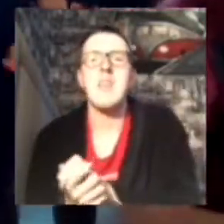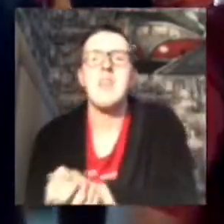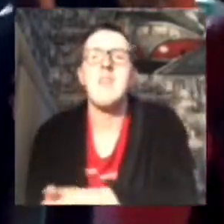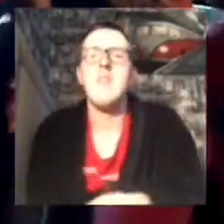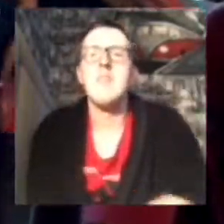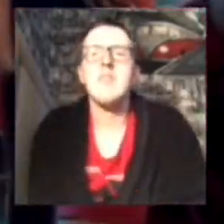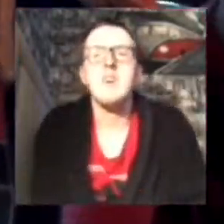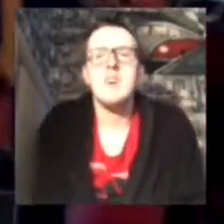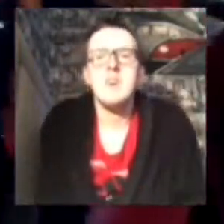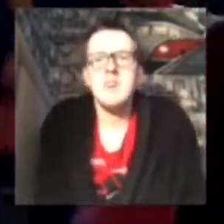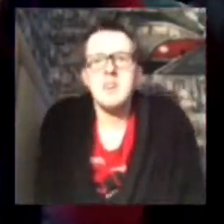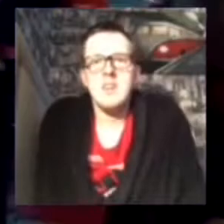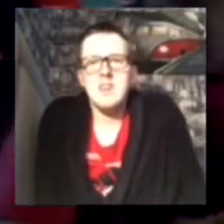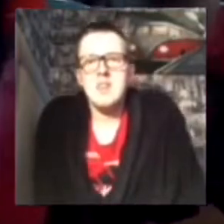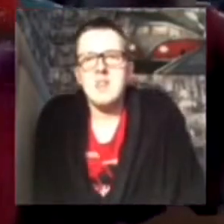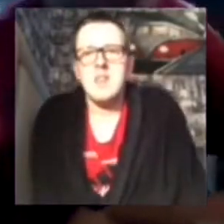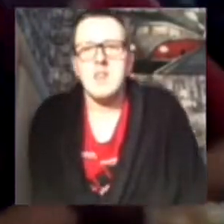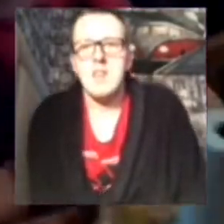get reaction.